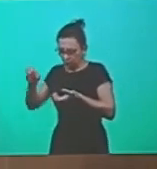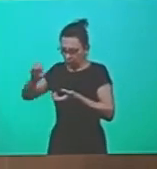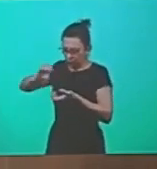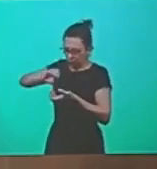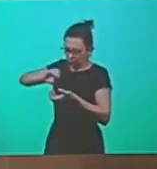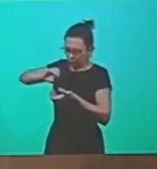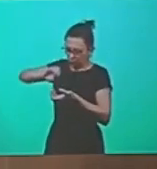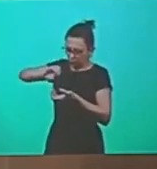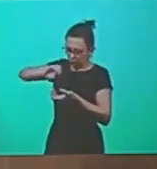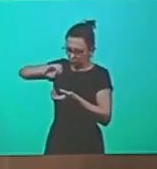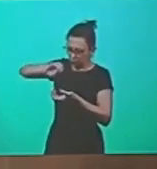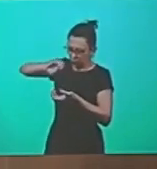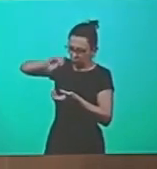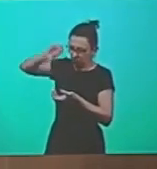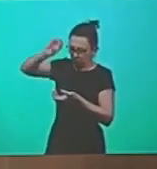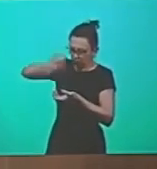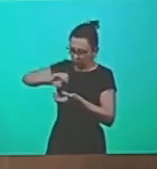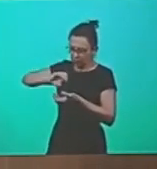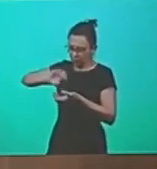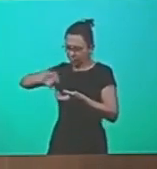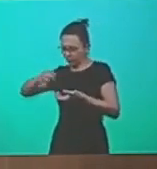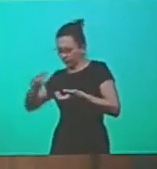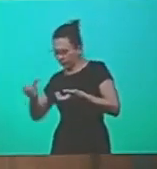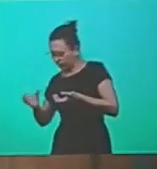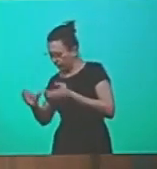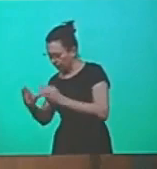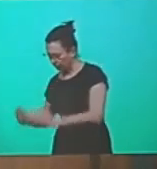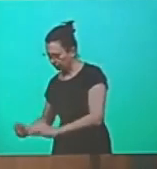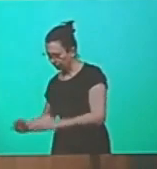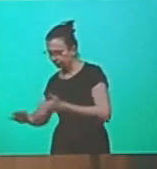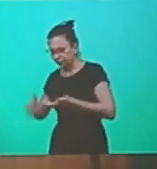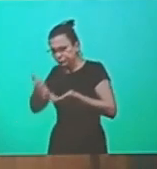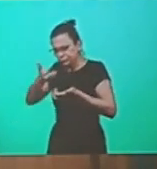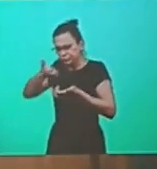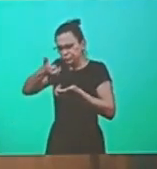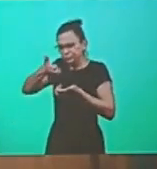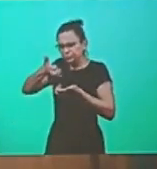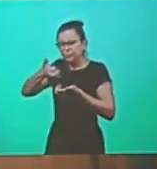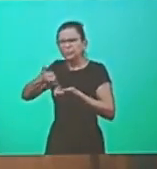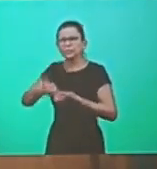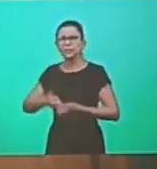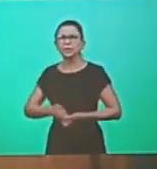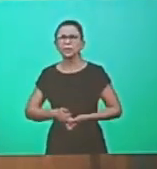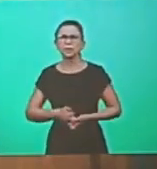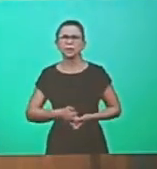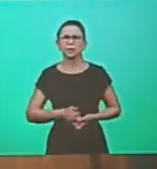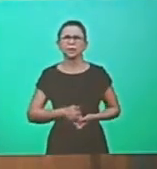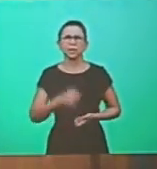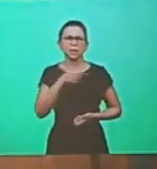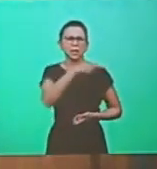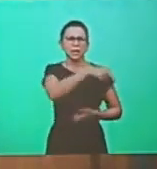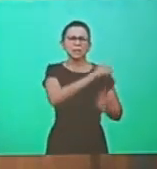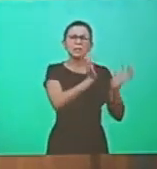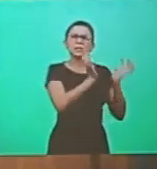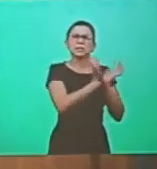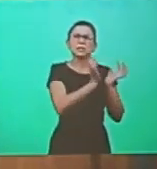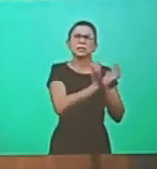So whenever their lamps were starting to dim, they would go and refill their lamps with oil.